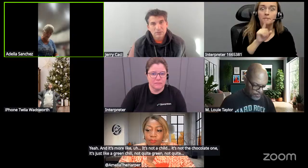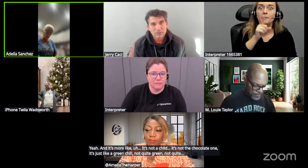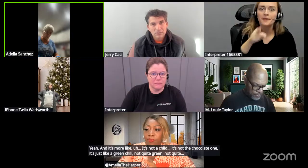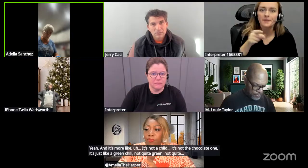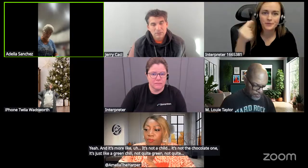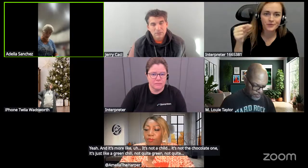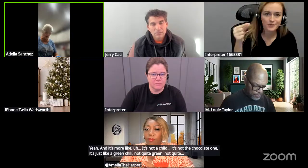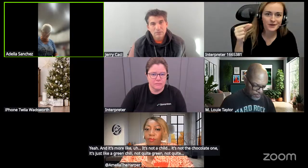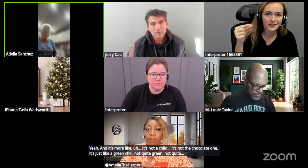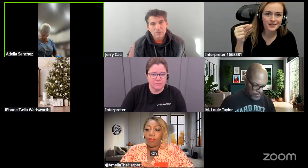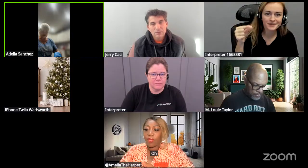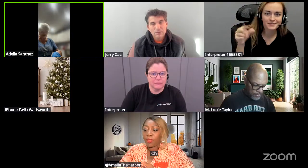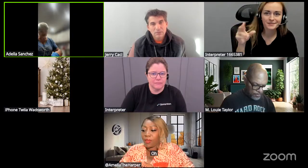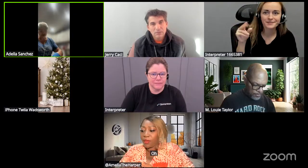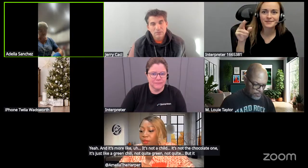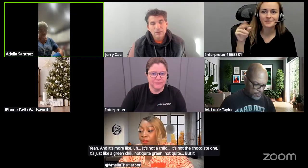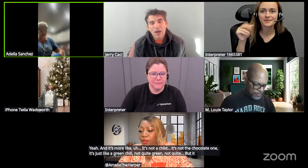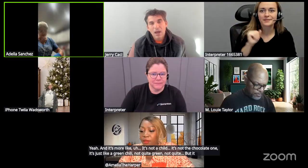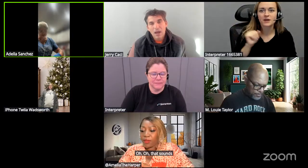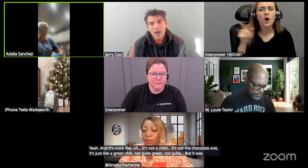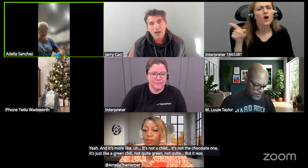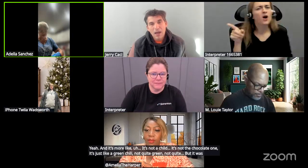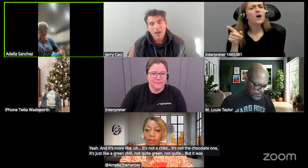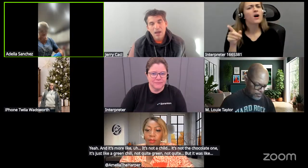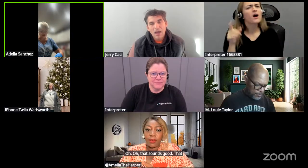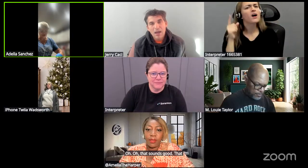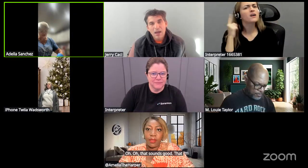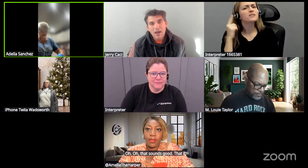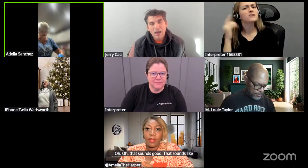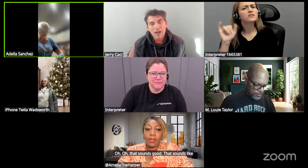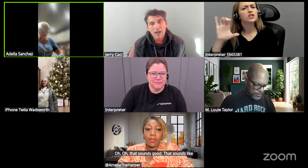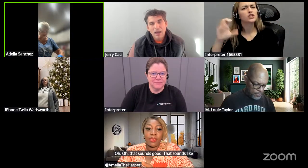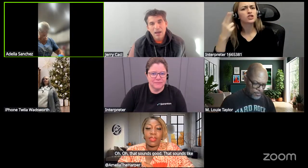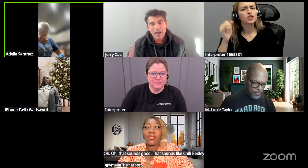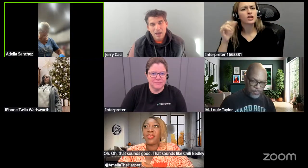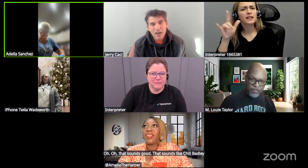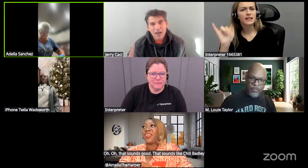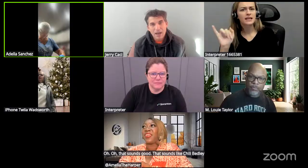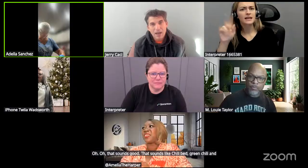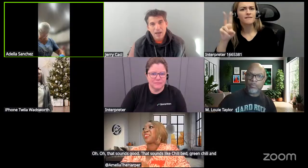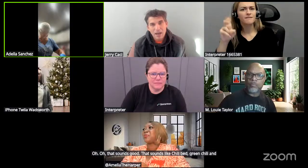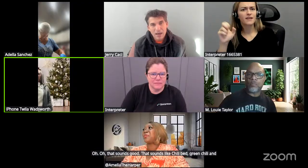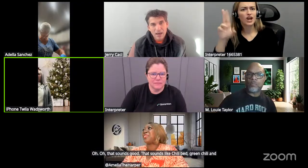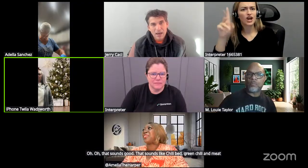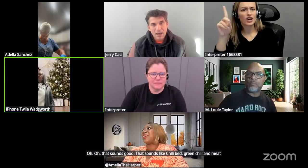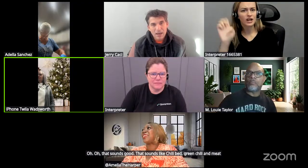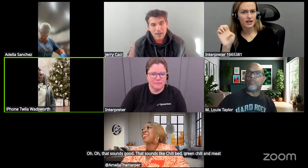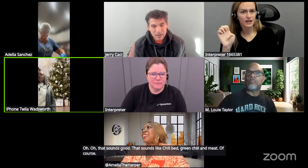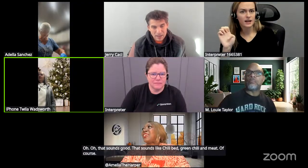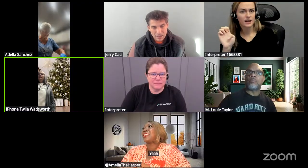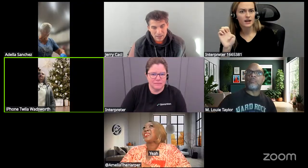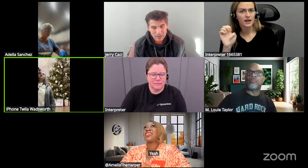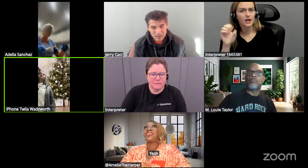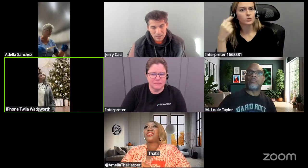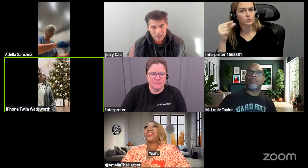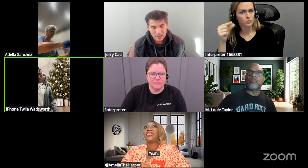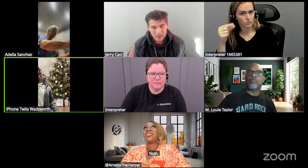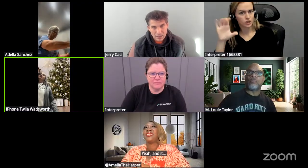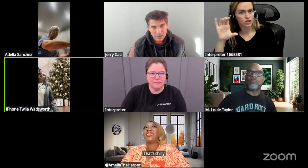Oh, oh, But it was like, that sounds like chili verde, green chili and meat with pork. yeah, Yeah, that's and chili.